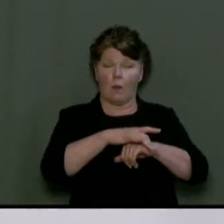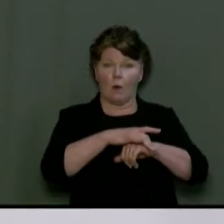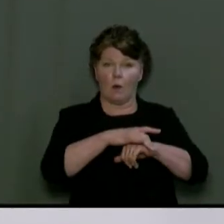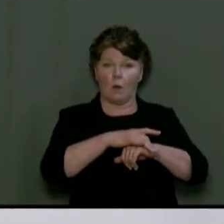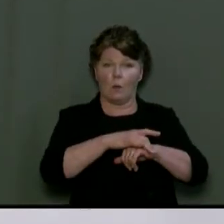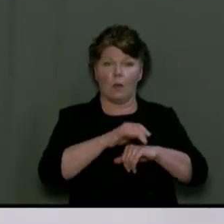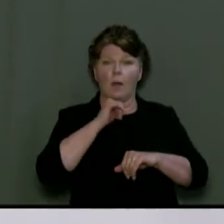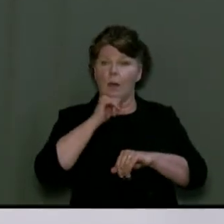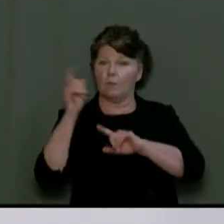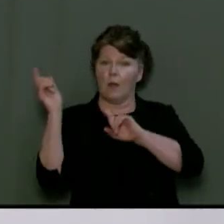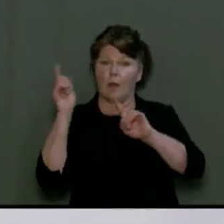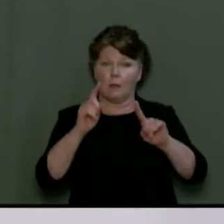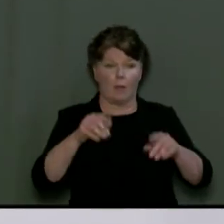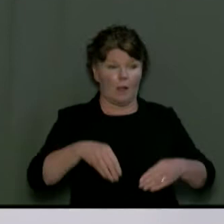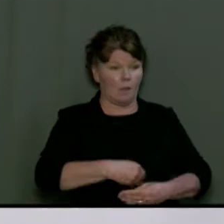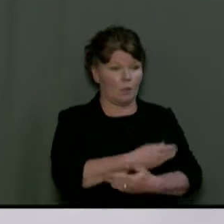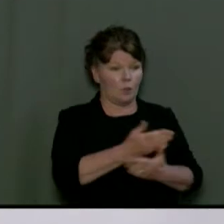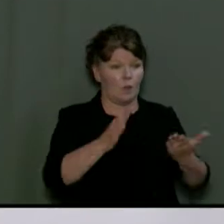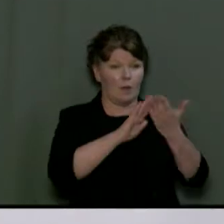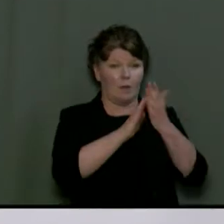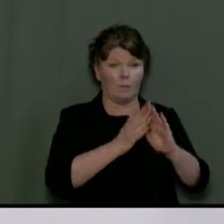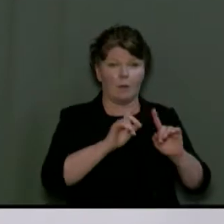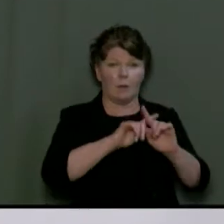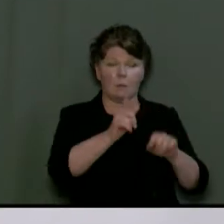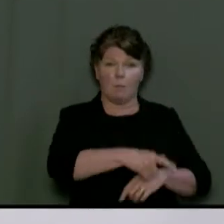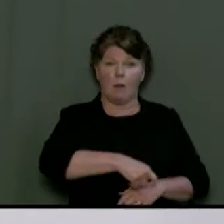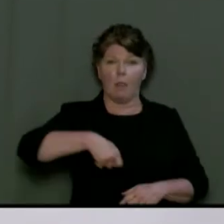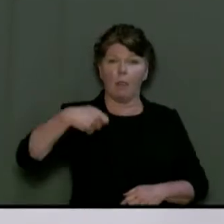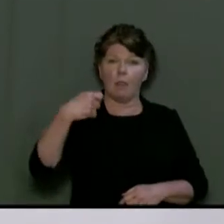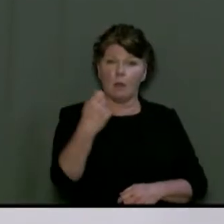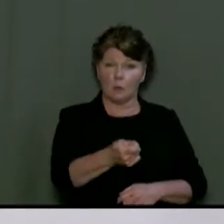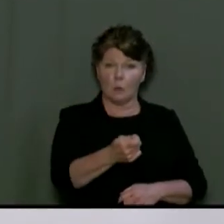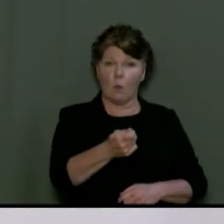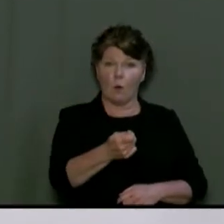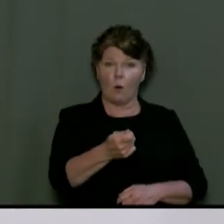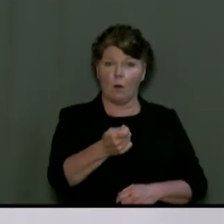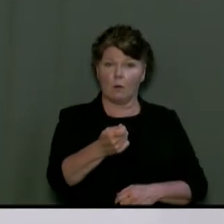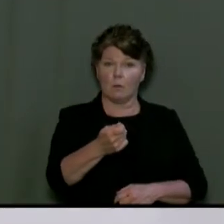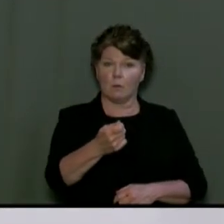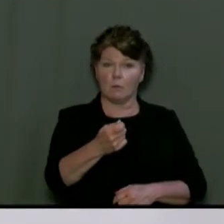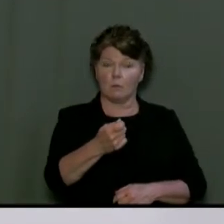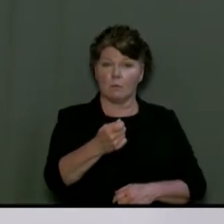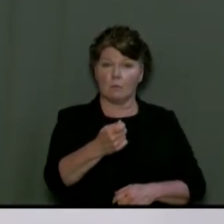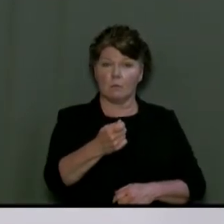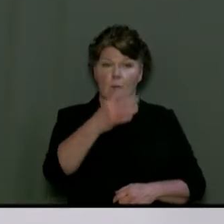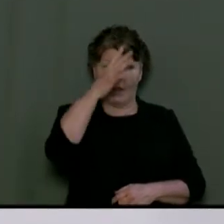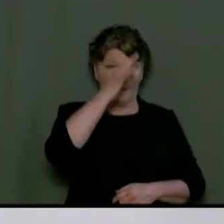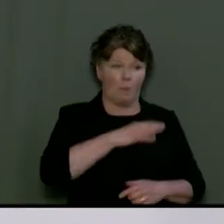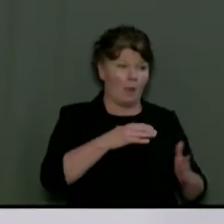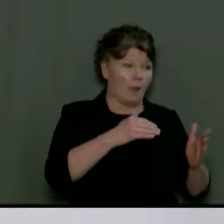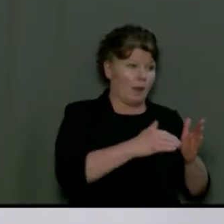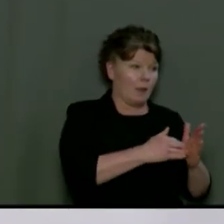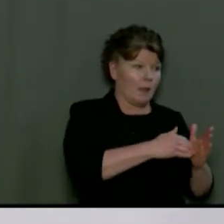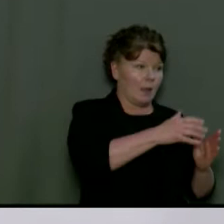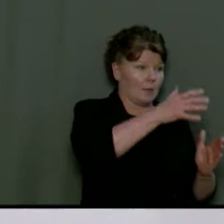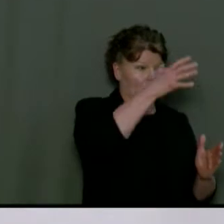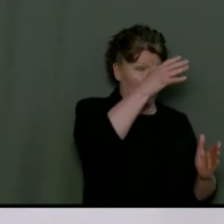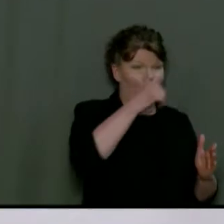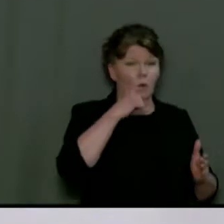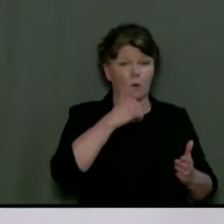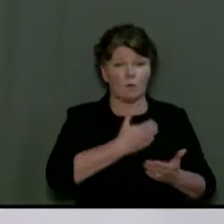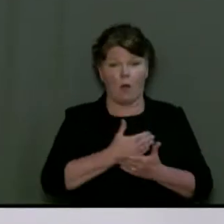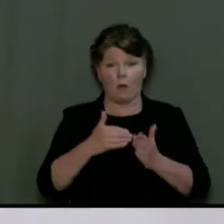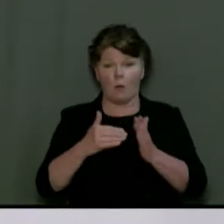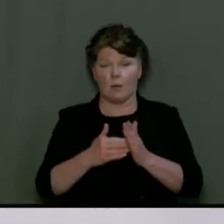not come to bring peace, but the sword. For I have come to set a man against his father, and daughter against her